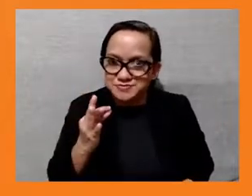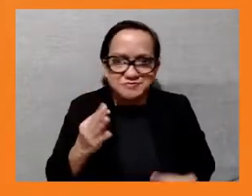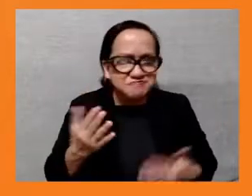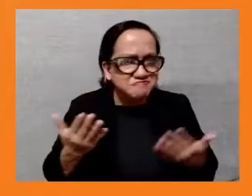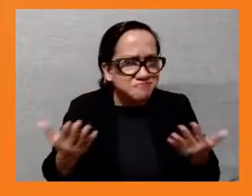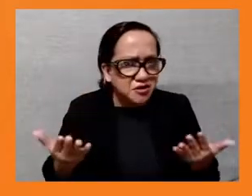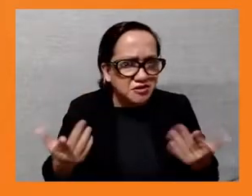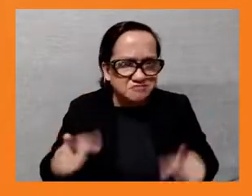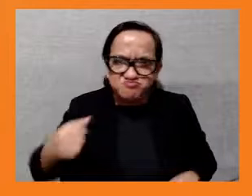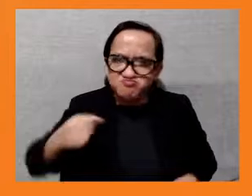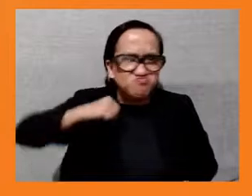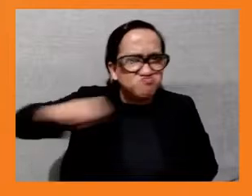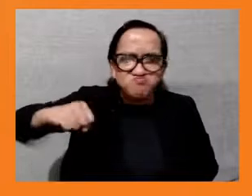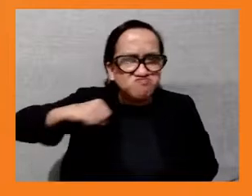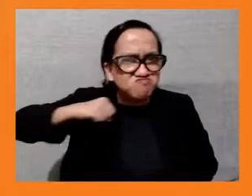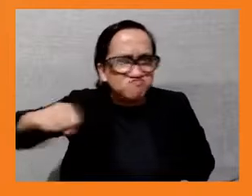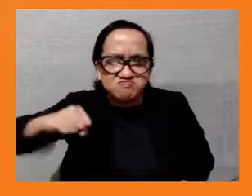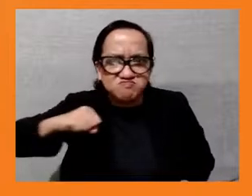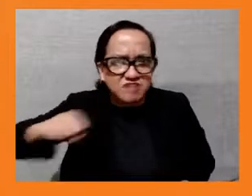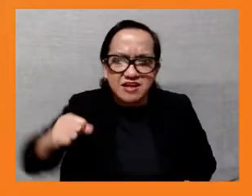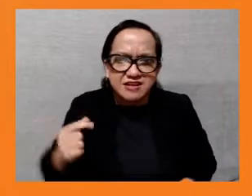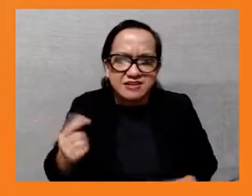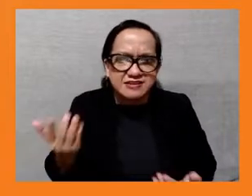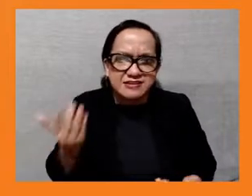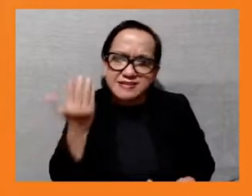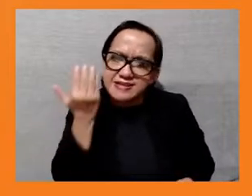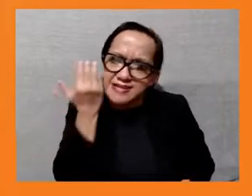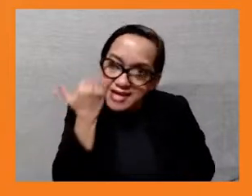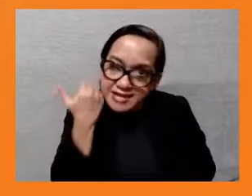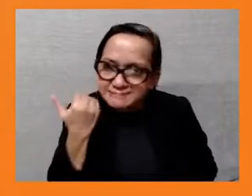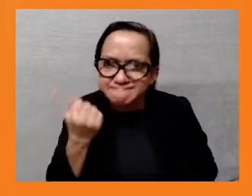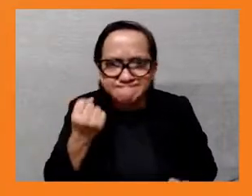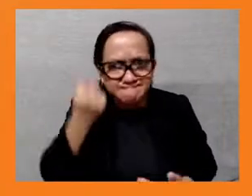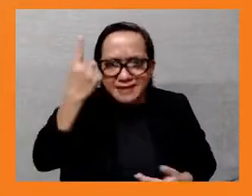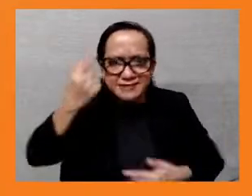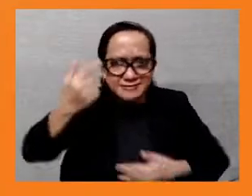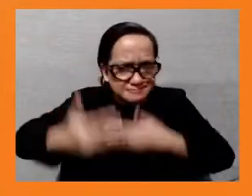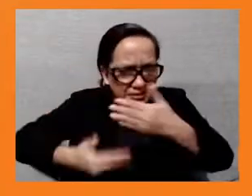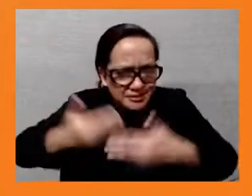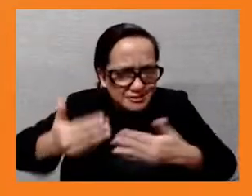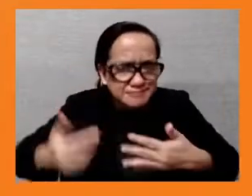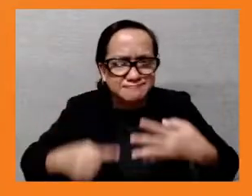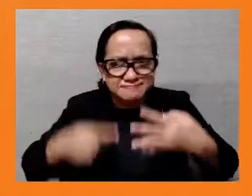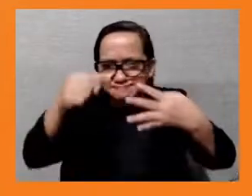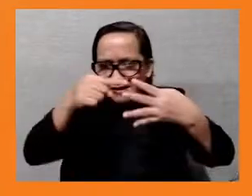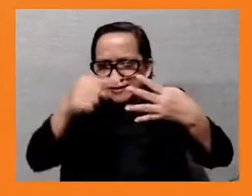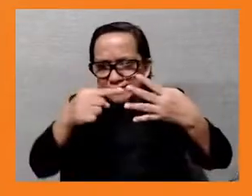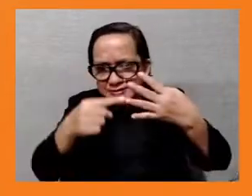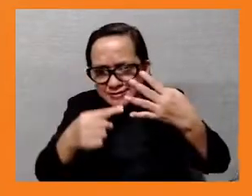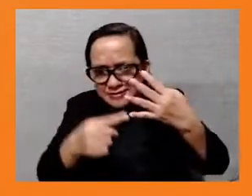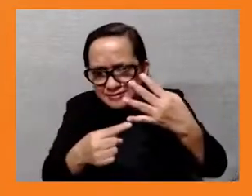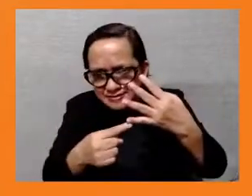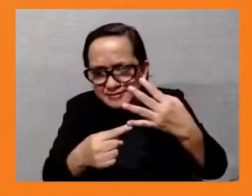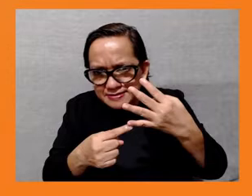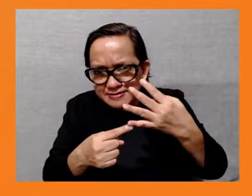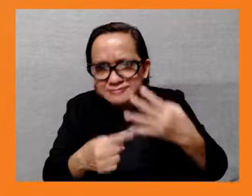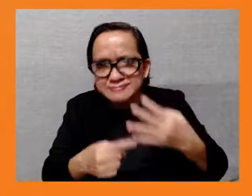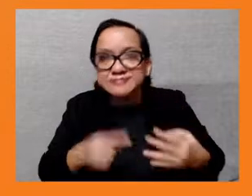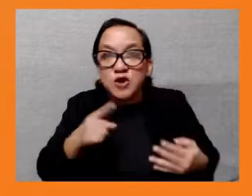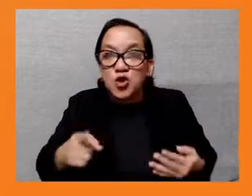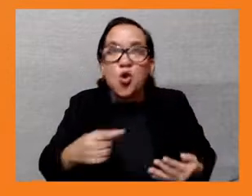to the Philippines government. But the ADB signed a joint venture agreement on WTE, which is undermining the